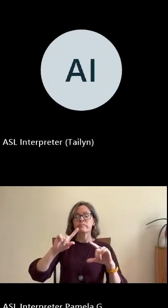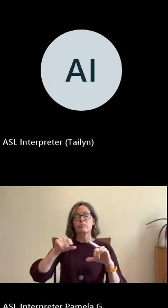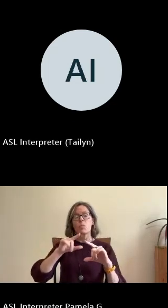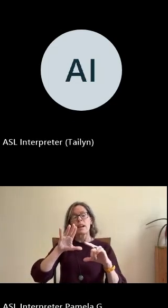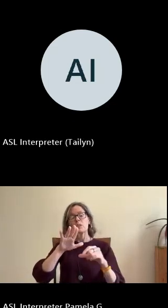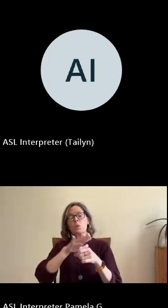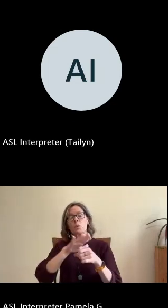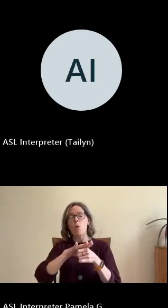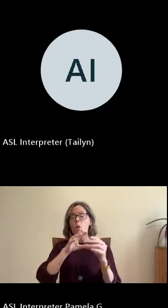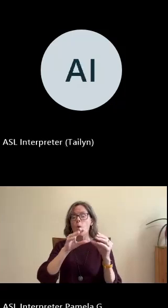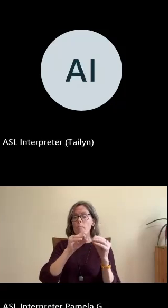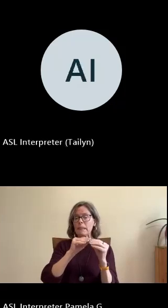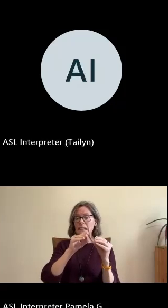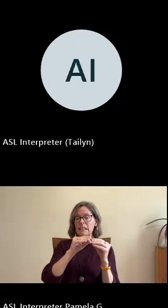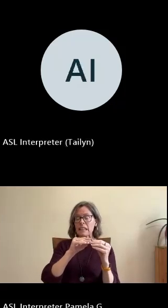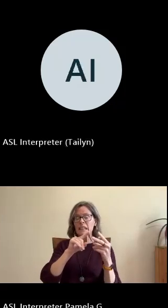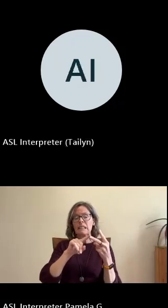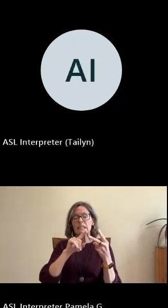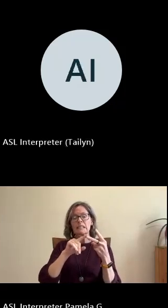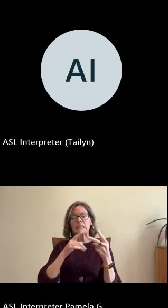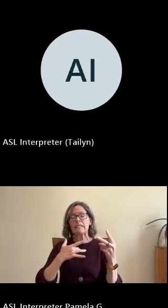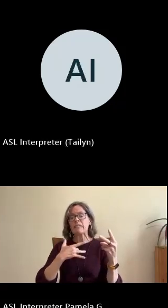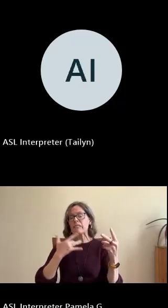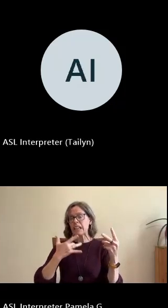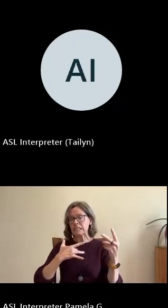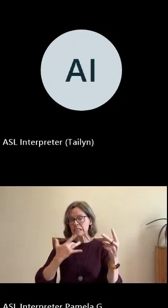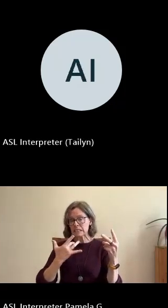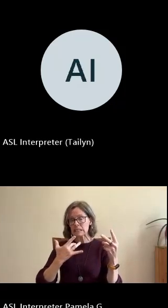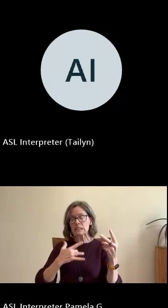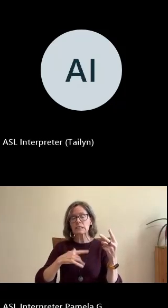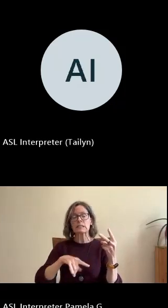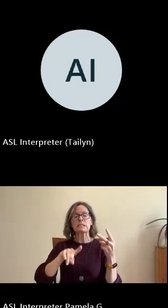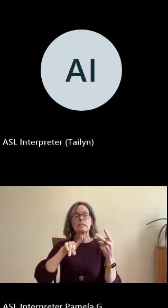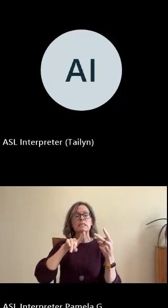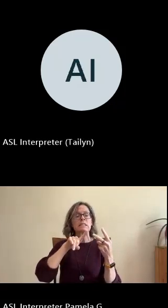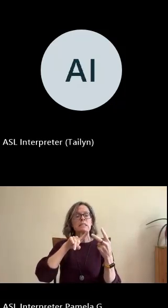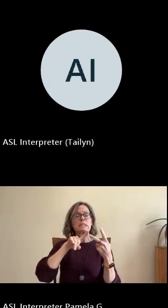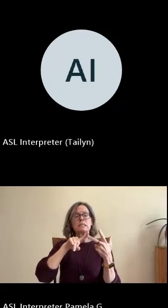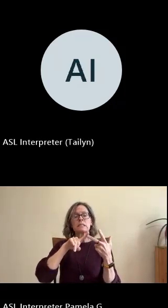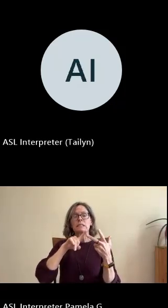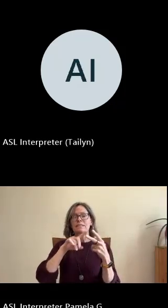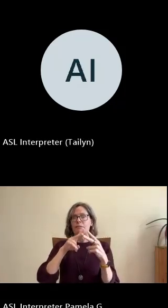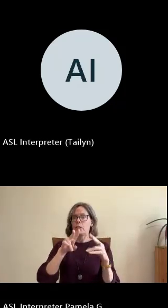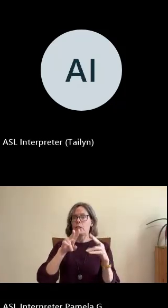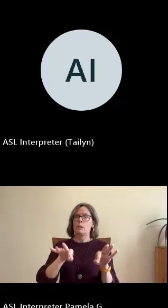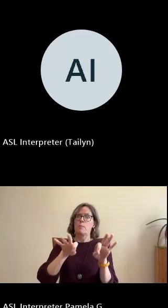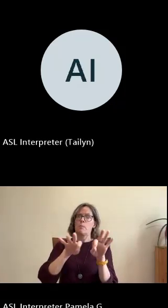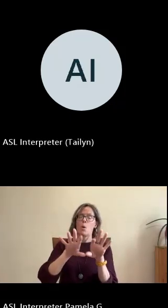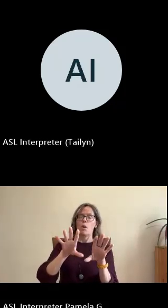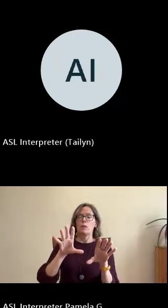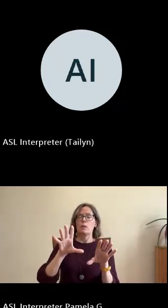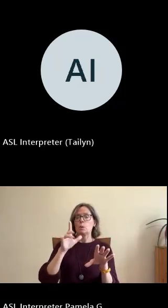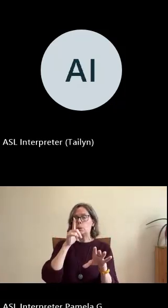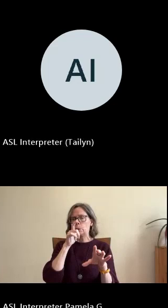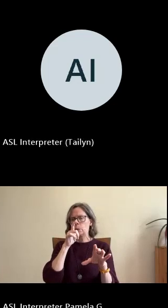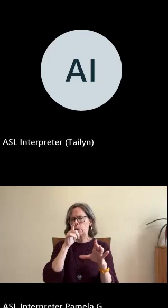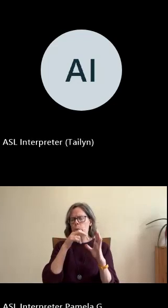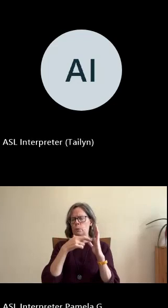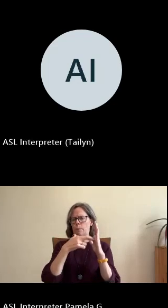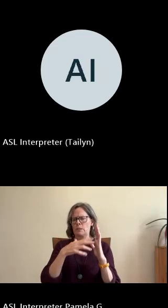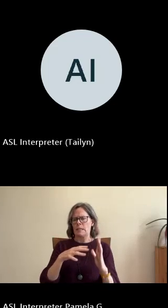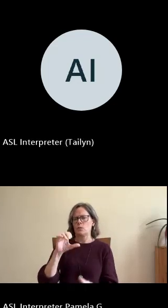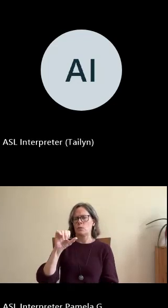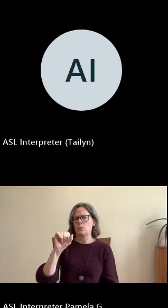scroll down, you'll see events if they put them up there. Very importantly, you can see your officers and stewards in this